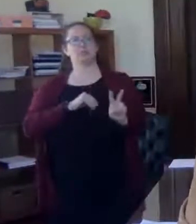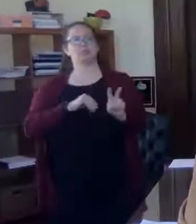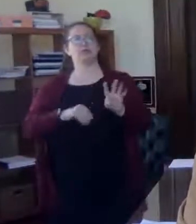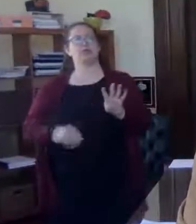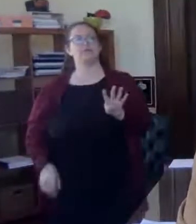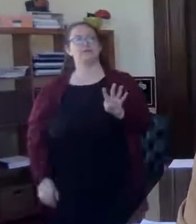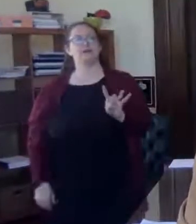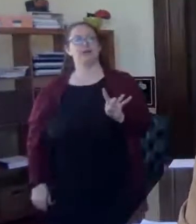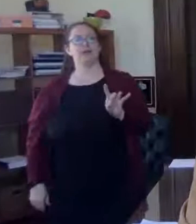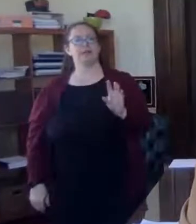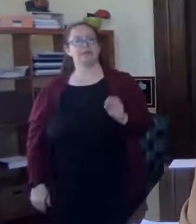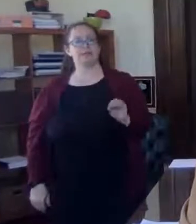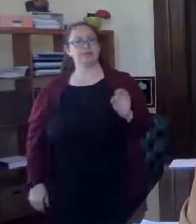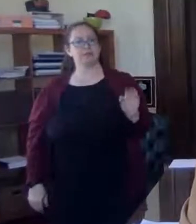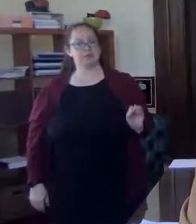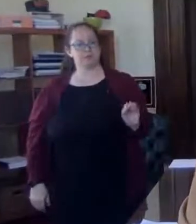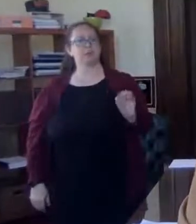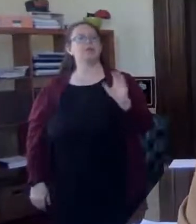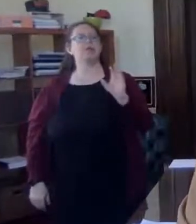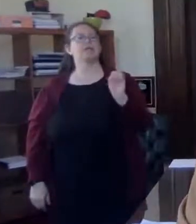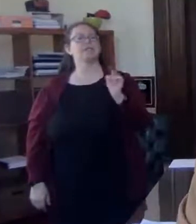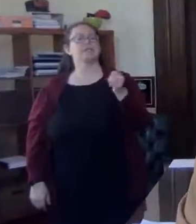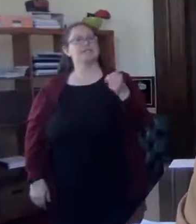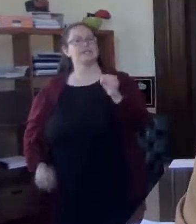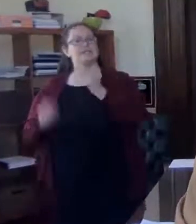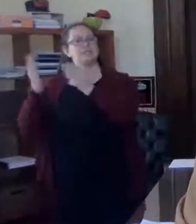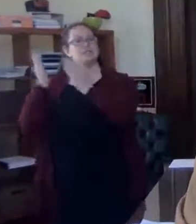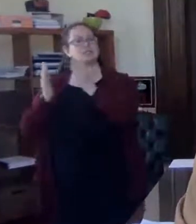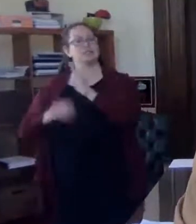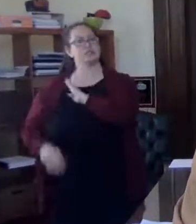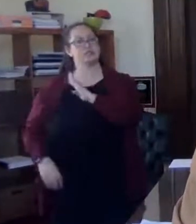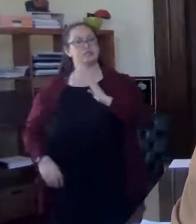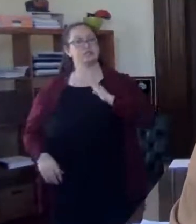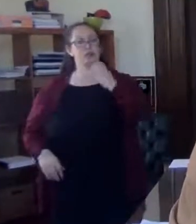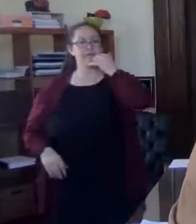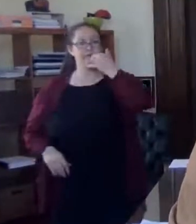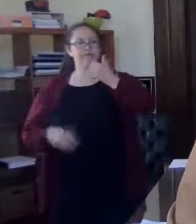622-4800 is the Citizen Service Bureau line, or at